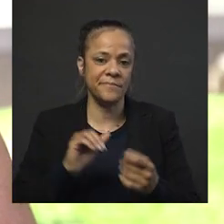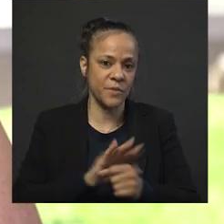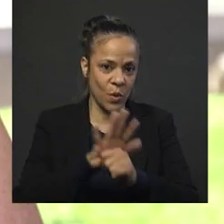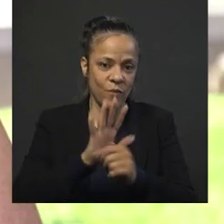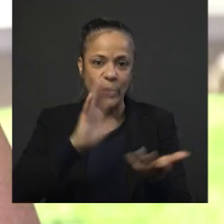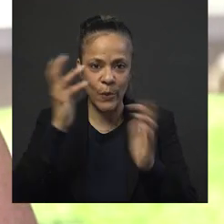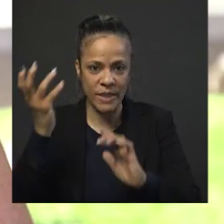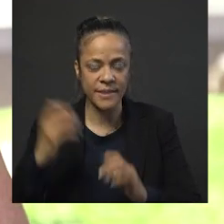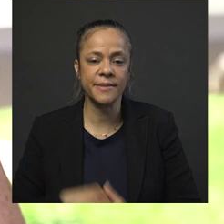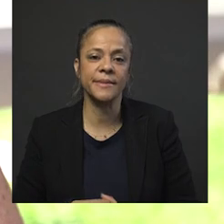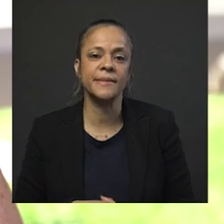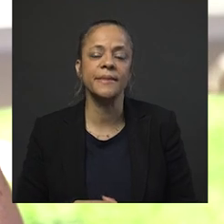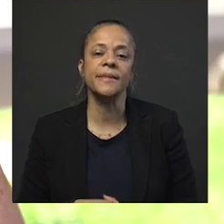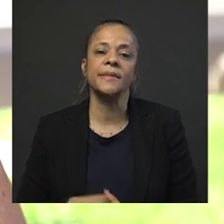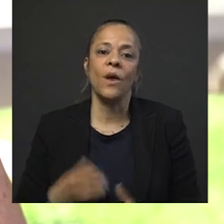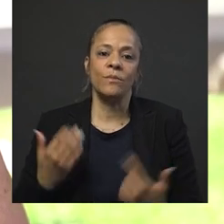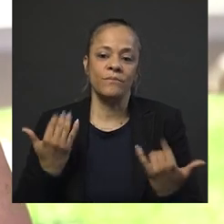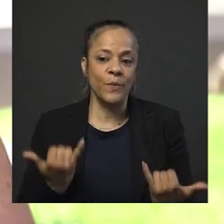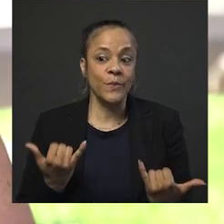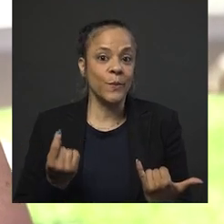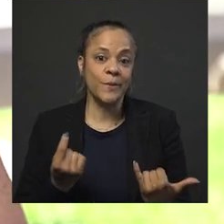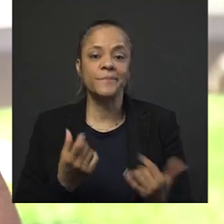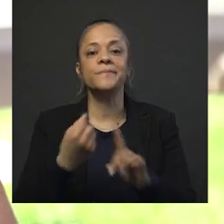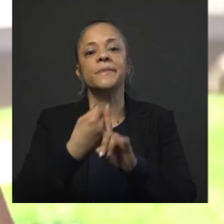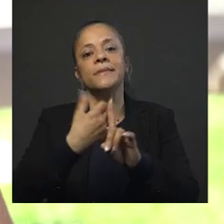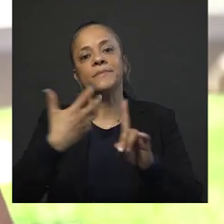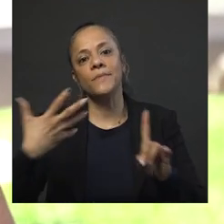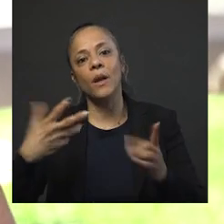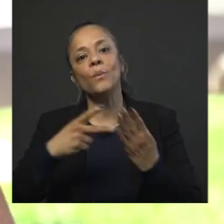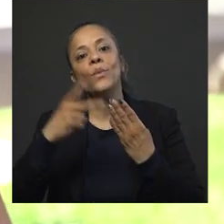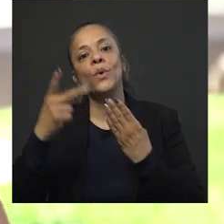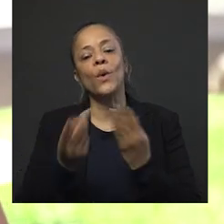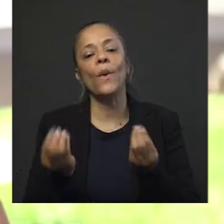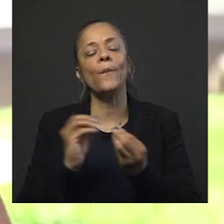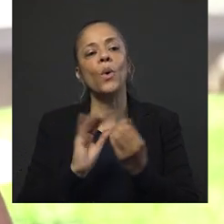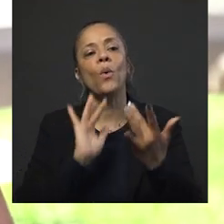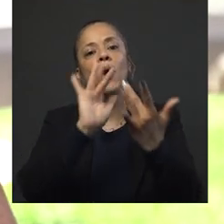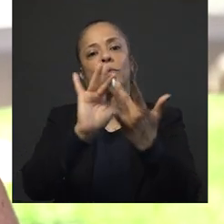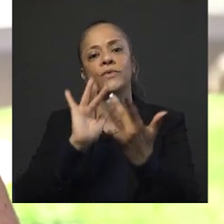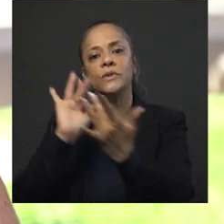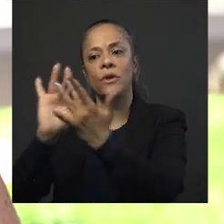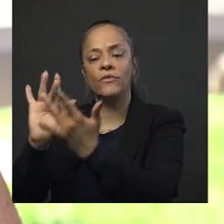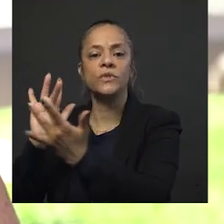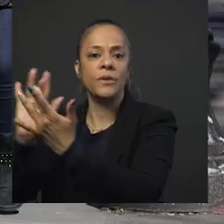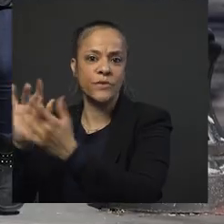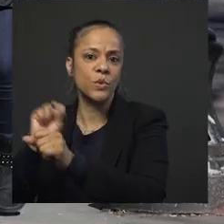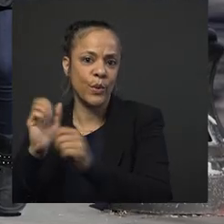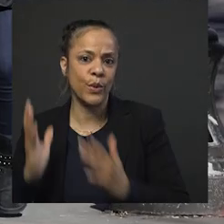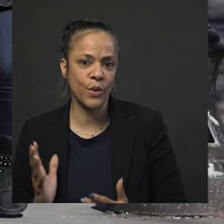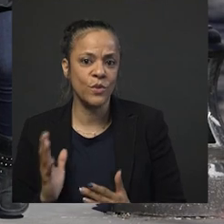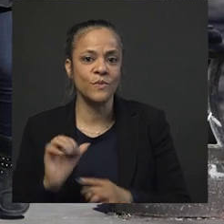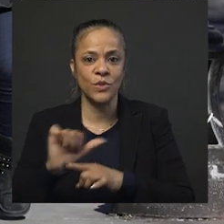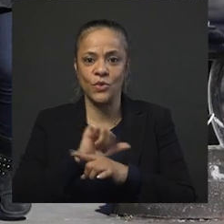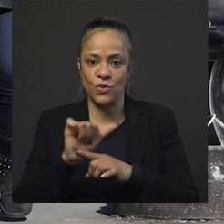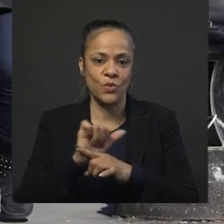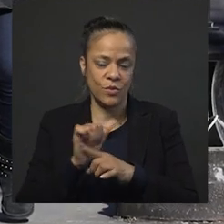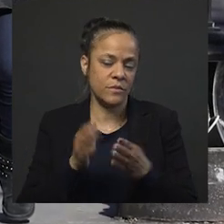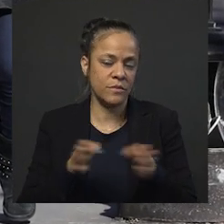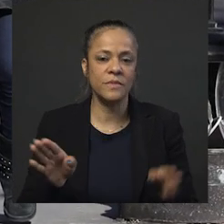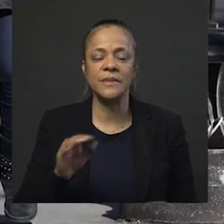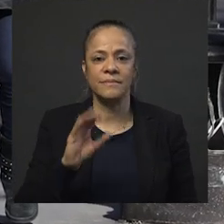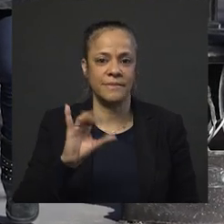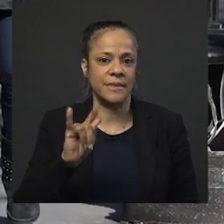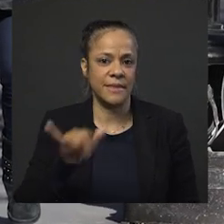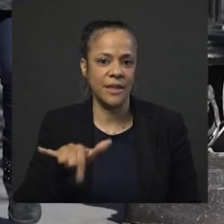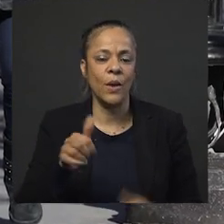insecurity over the course of this COVID crisis. And so we've expanded our program to add additional outreach workers